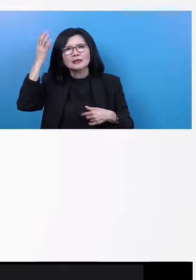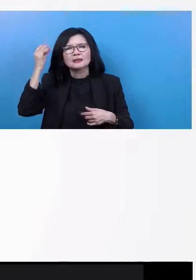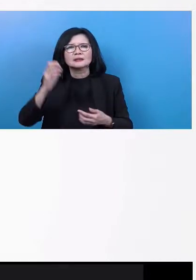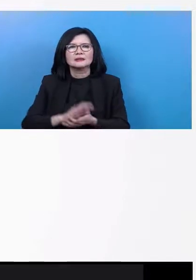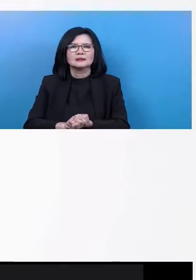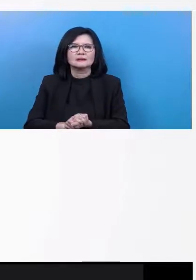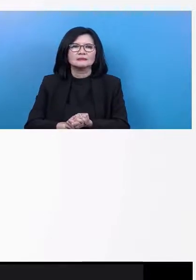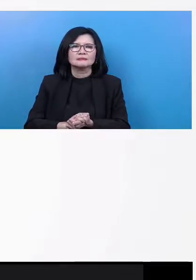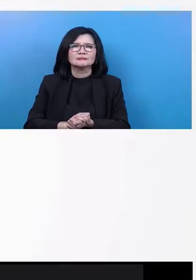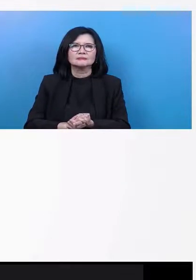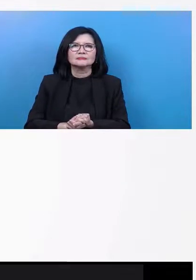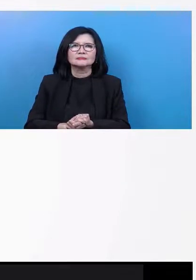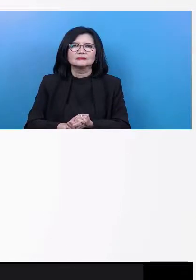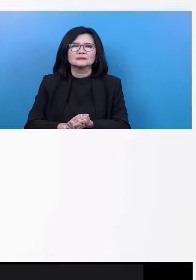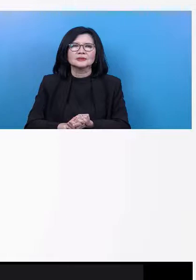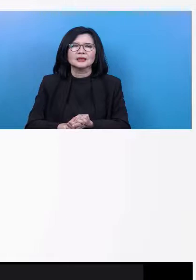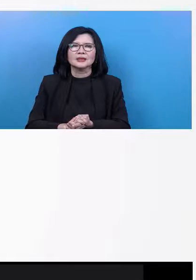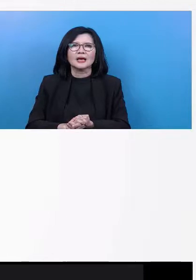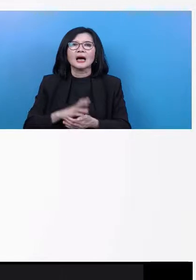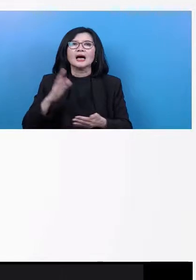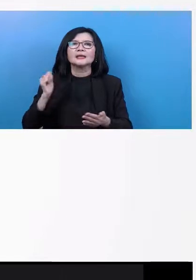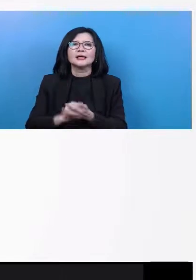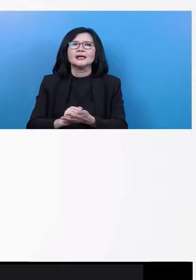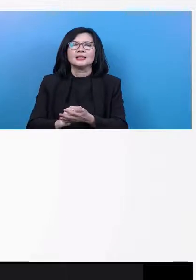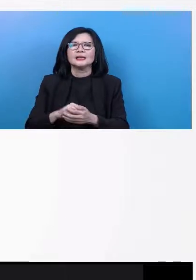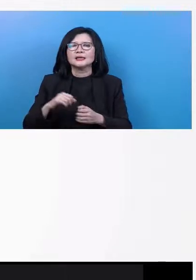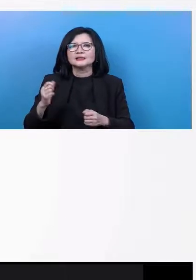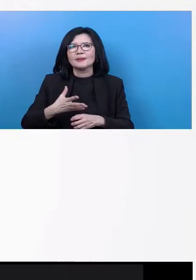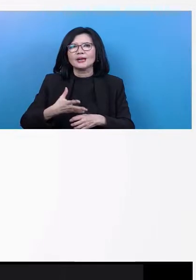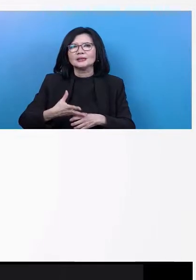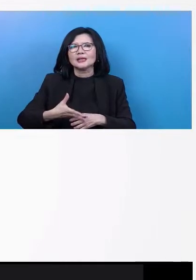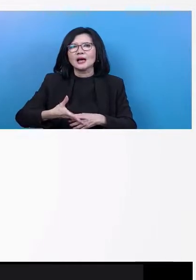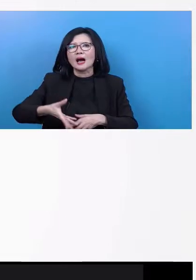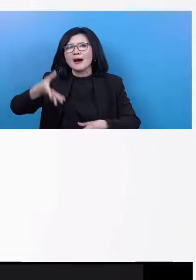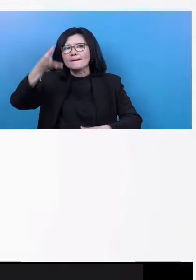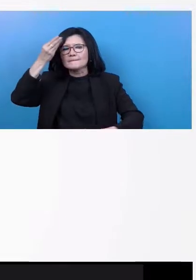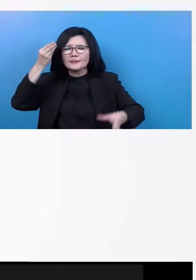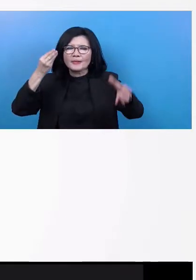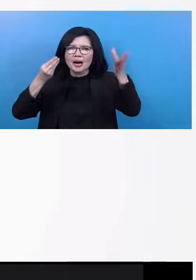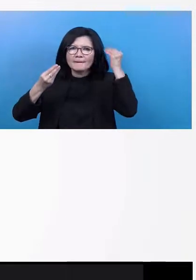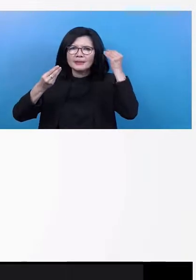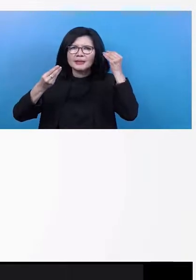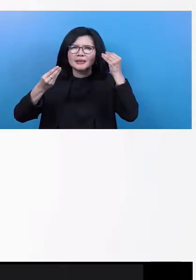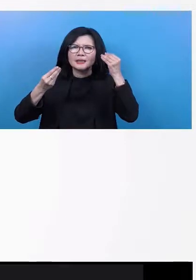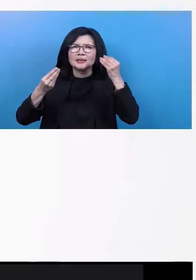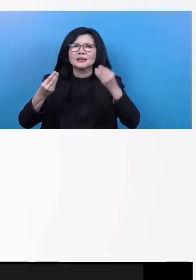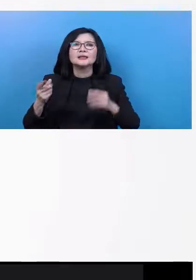sustainable development, understanding where we are critical,